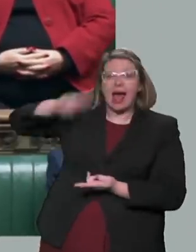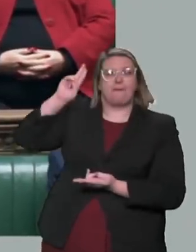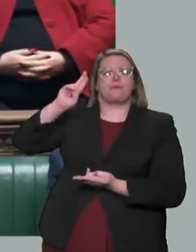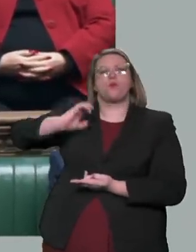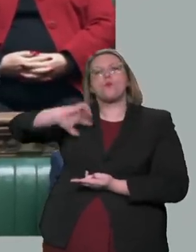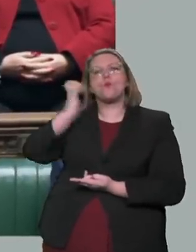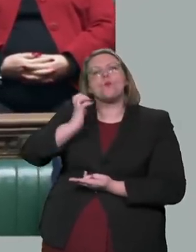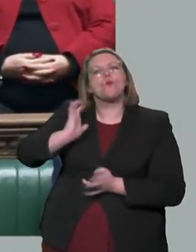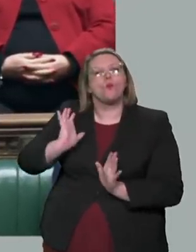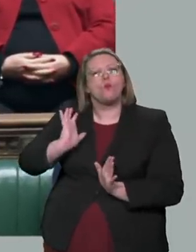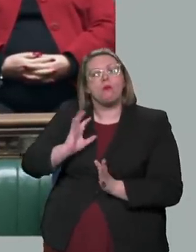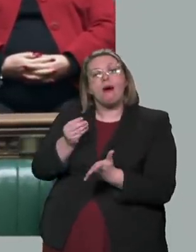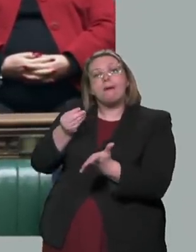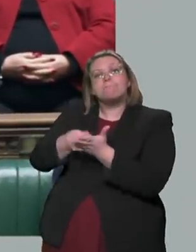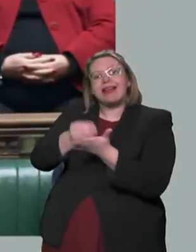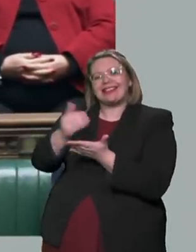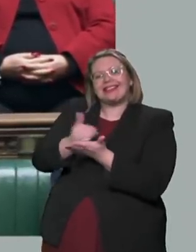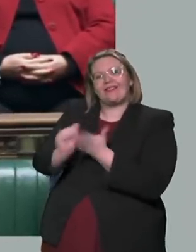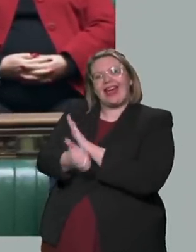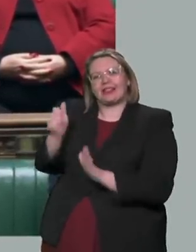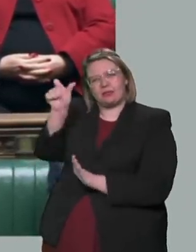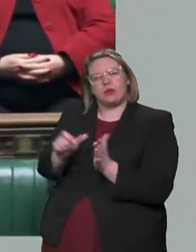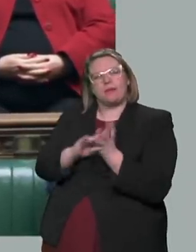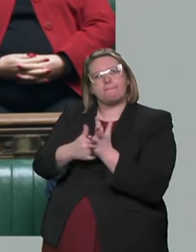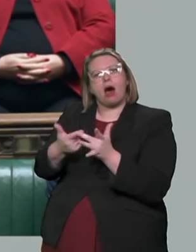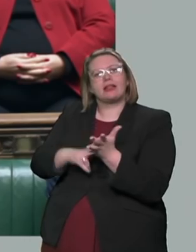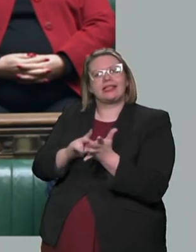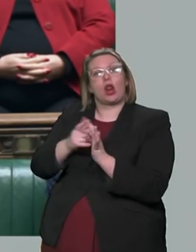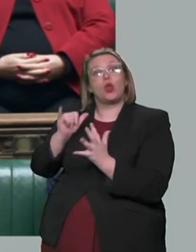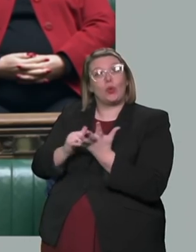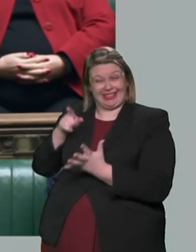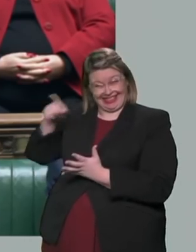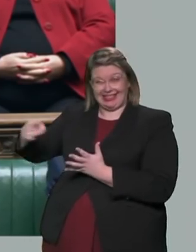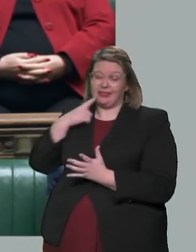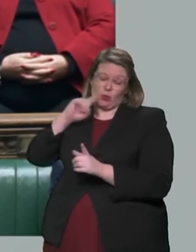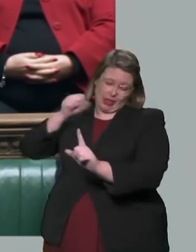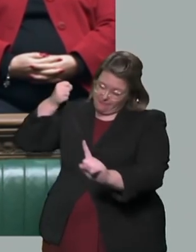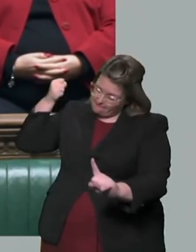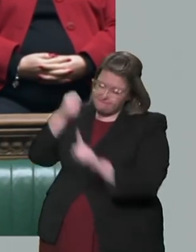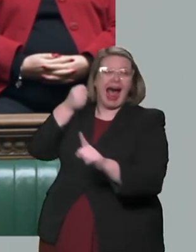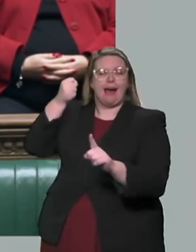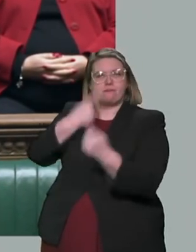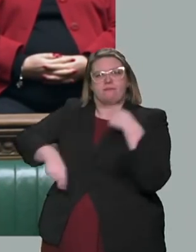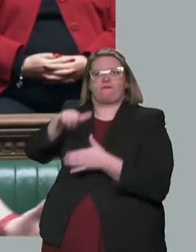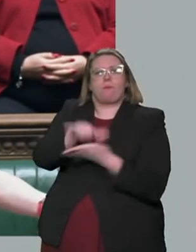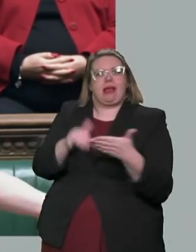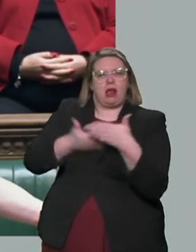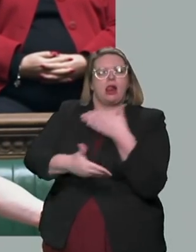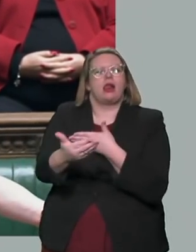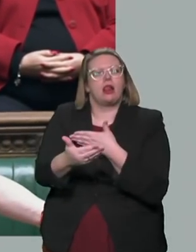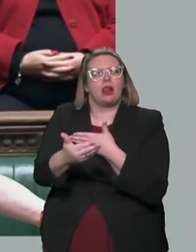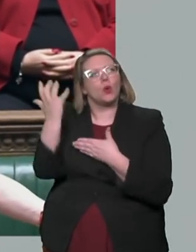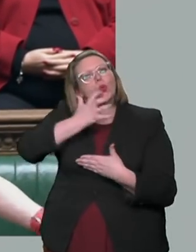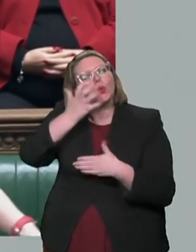the money-saving expert Martin Lewis put it, there will be a seismic hit on energy bills. Yep. Can't the